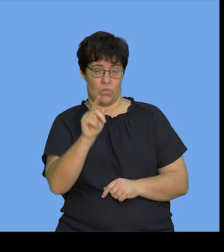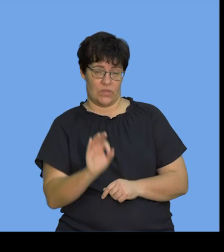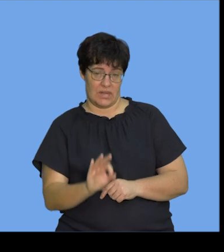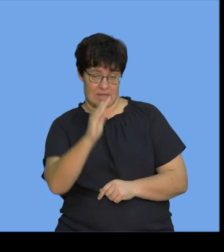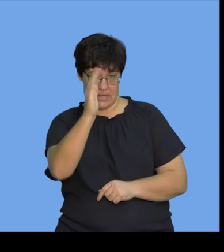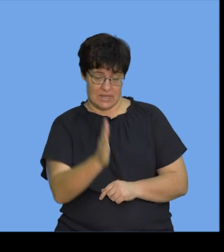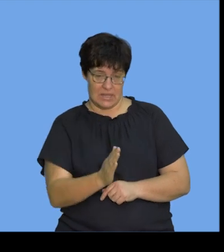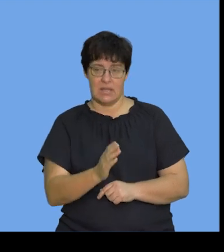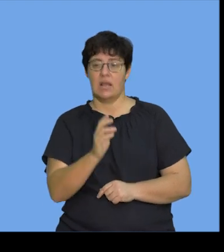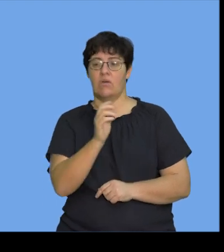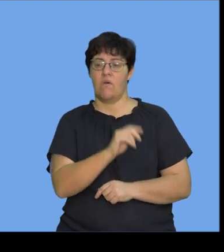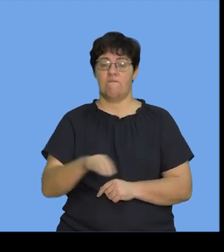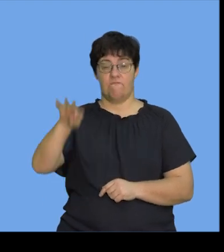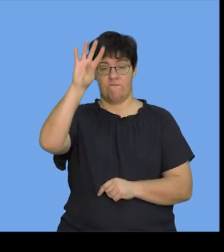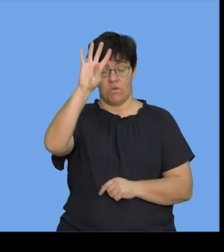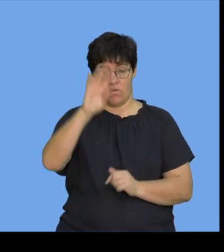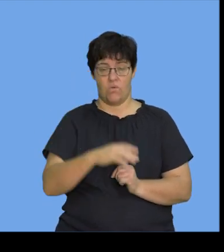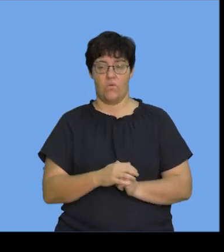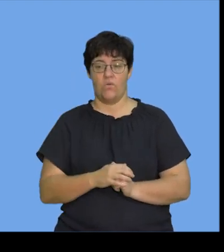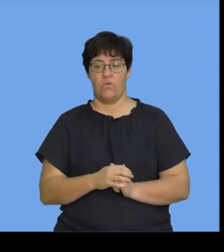of 4. Plus